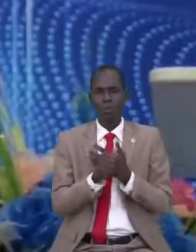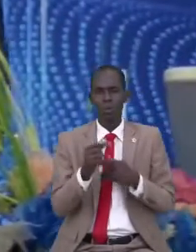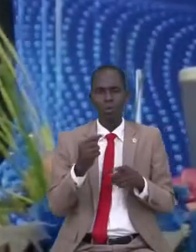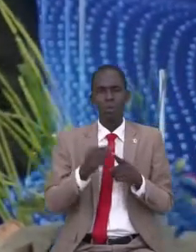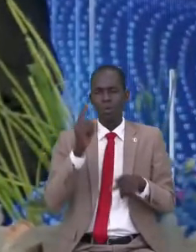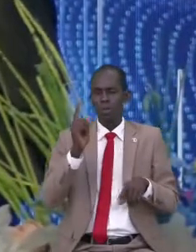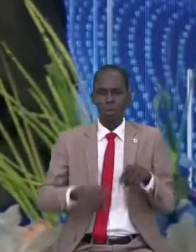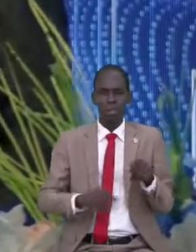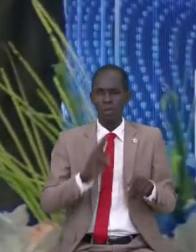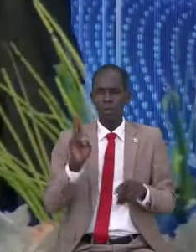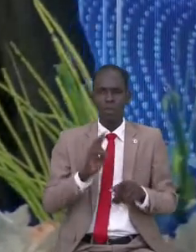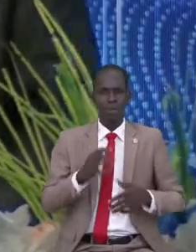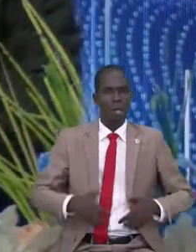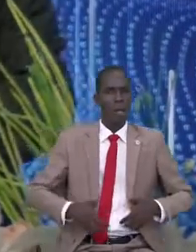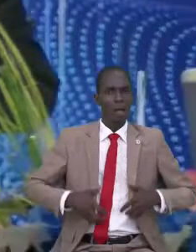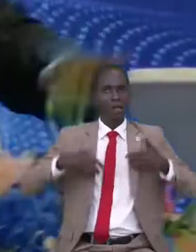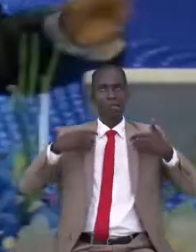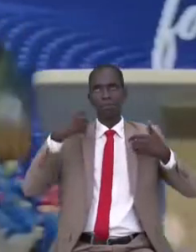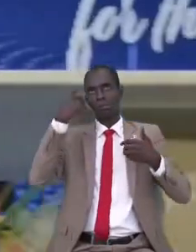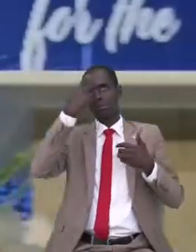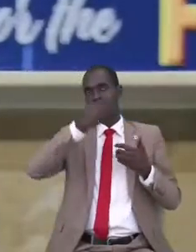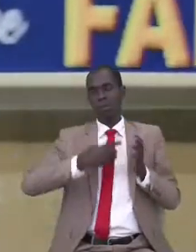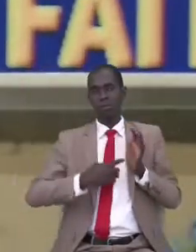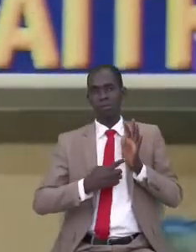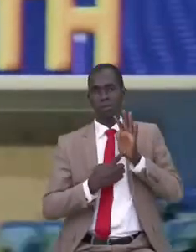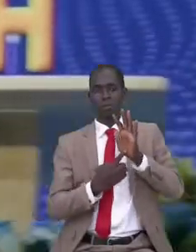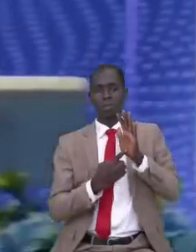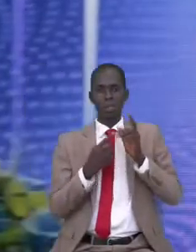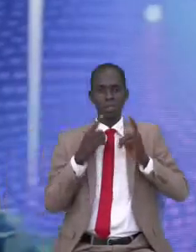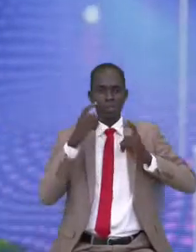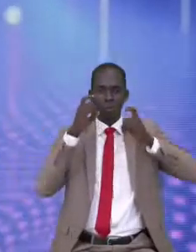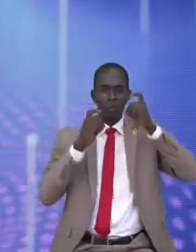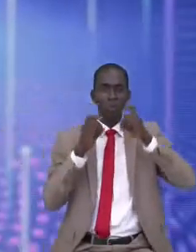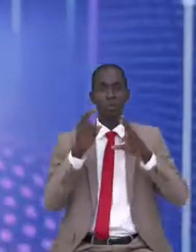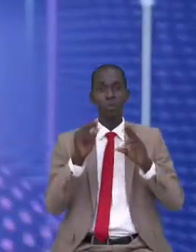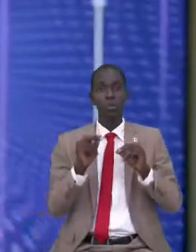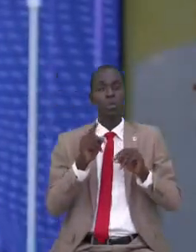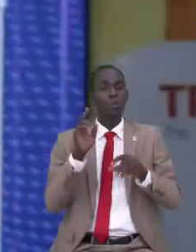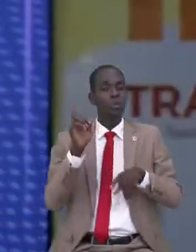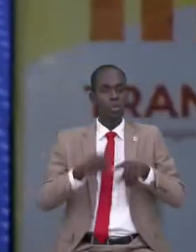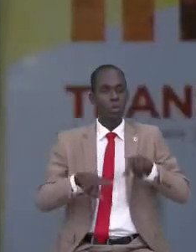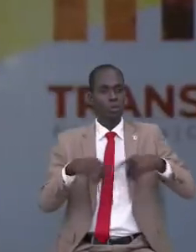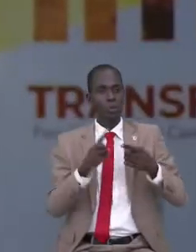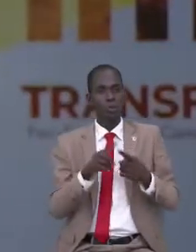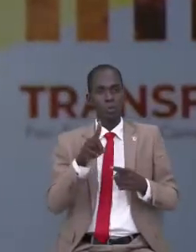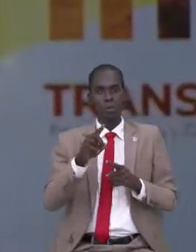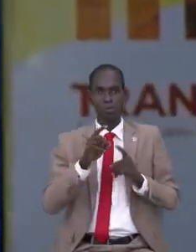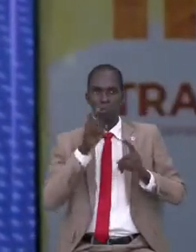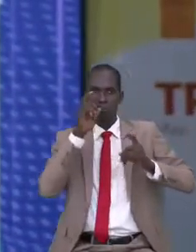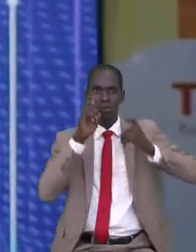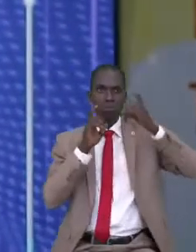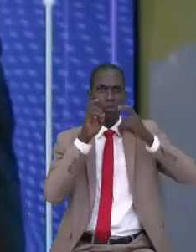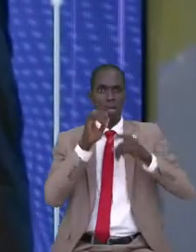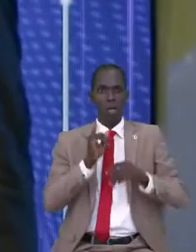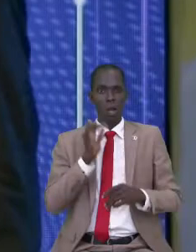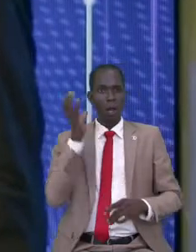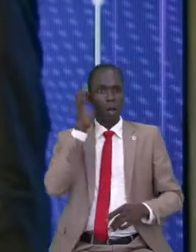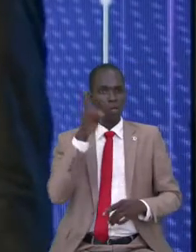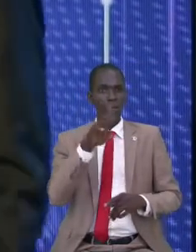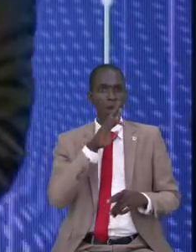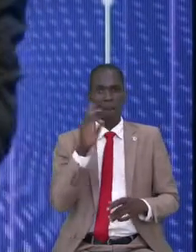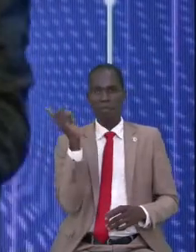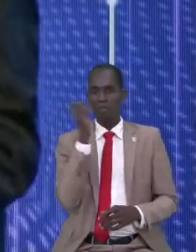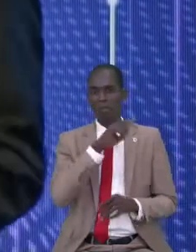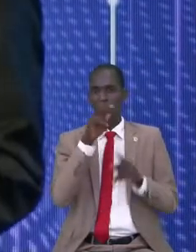have angry disposition. You cannot run at them and say, I hear that you're a false brother.